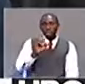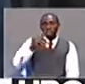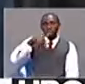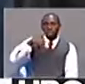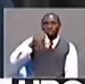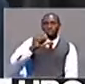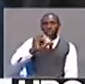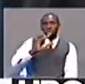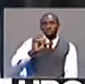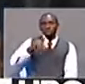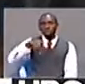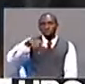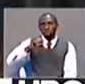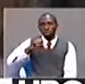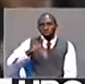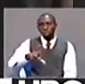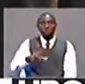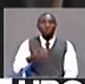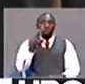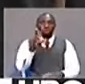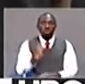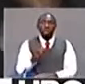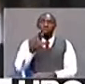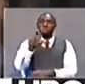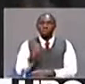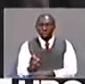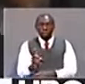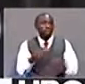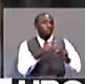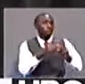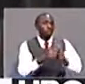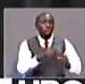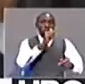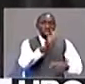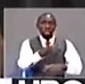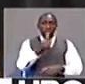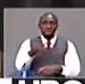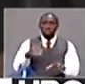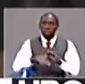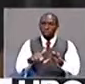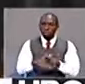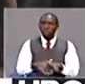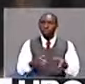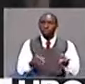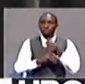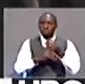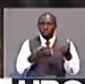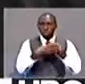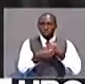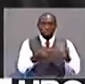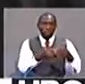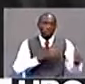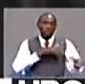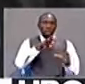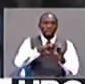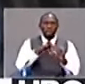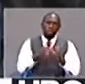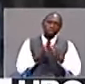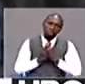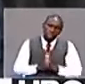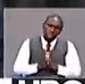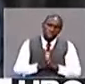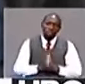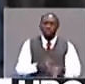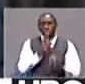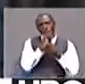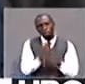of 2021 in December. And every member got a copy before elections were carried out. Please, honorable members, go